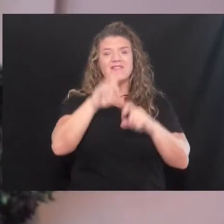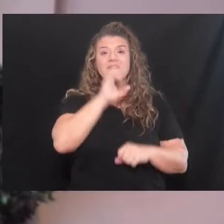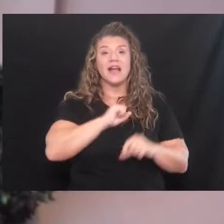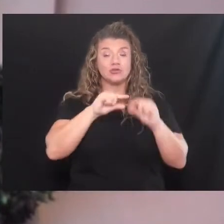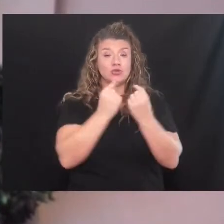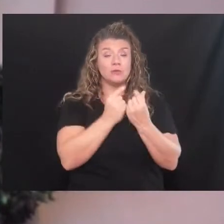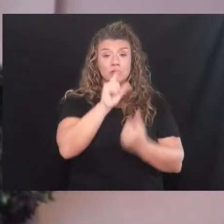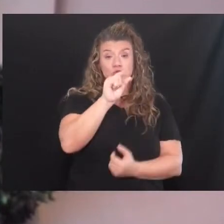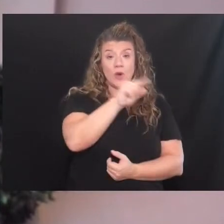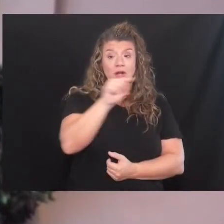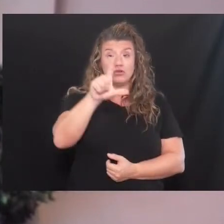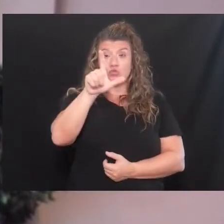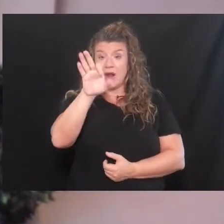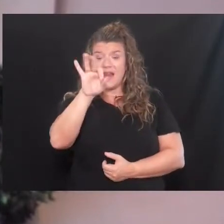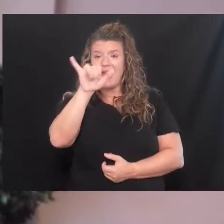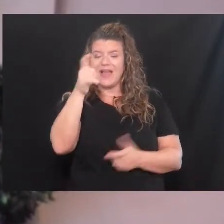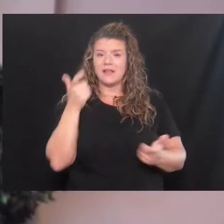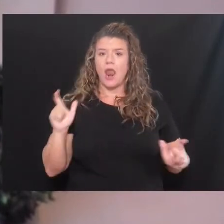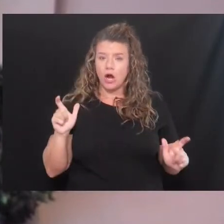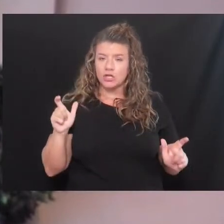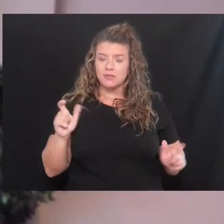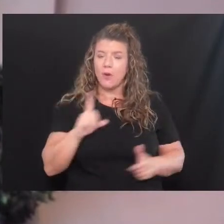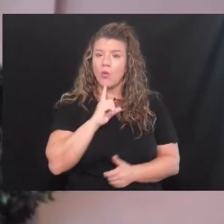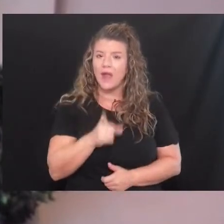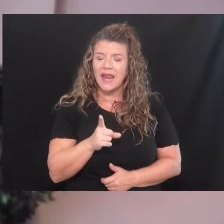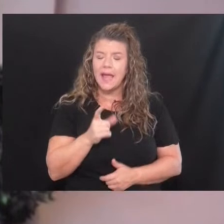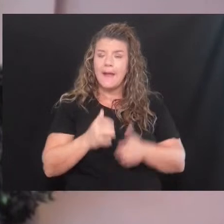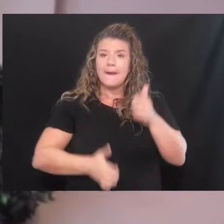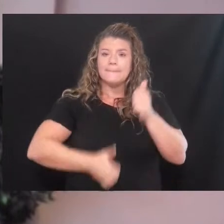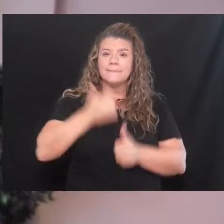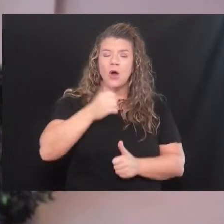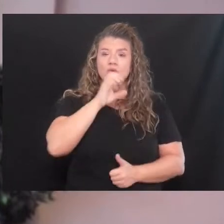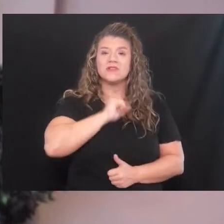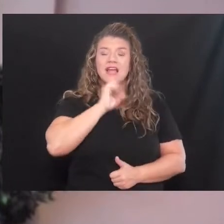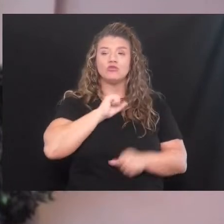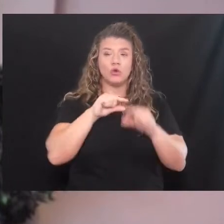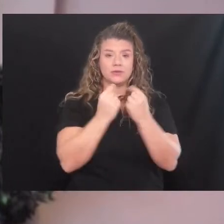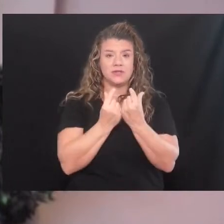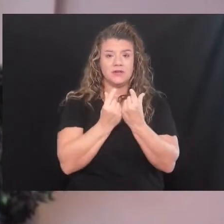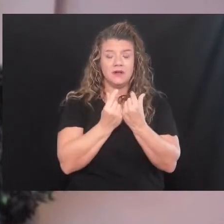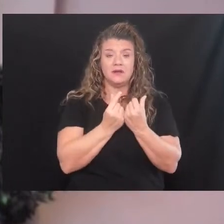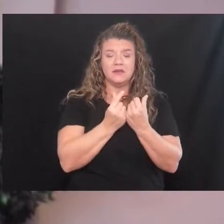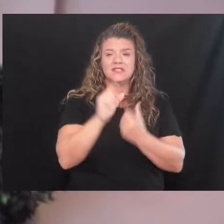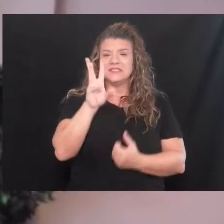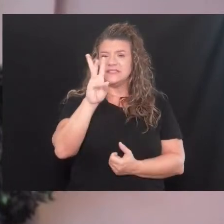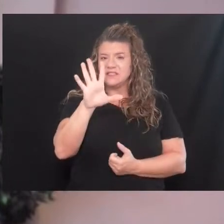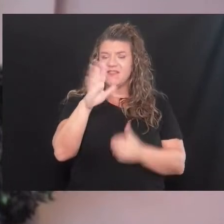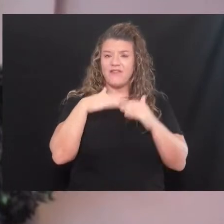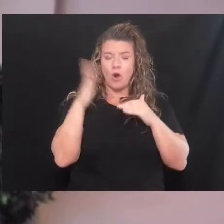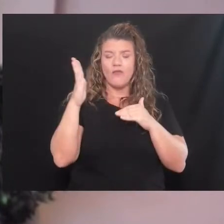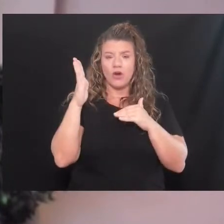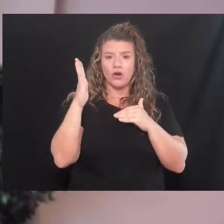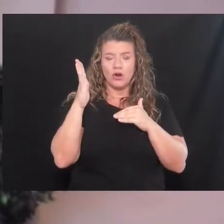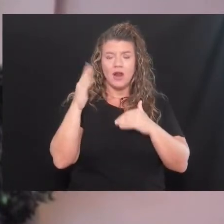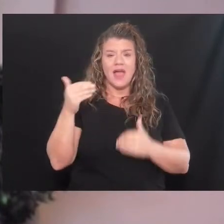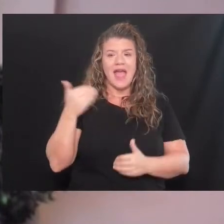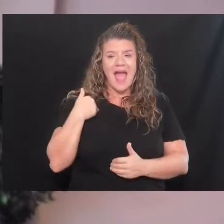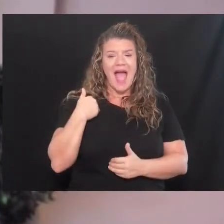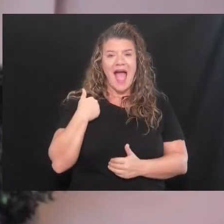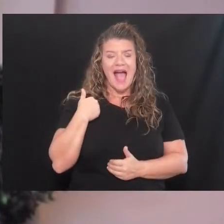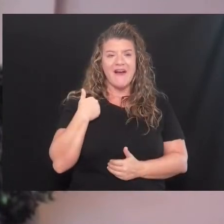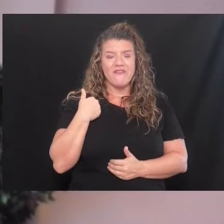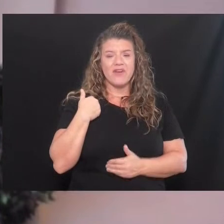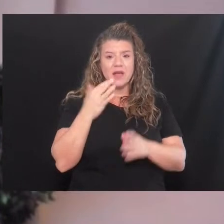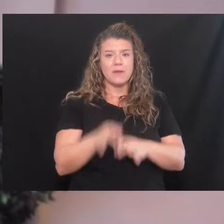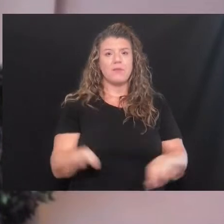to 29 being the largest, but really most age groups up to 65 and over have